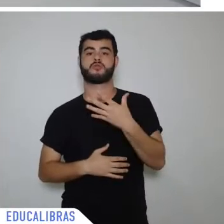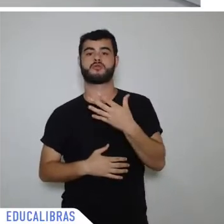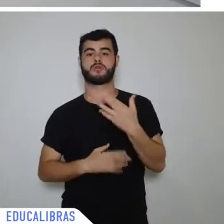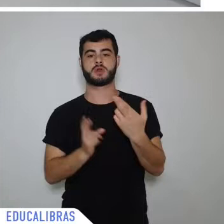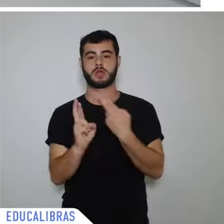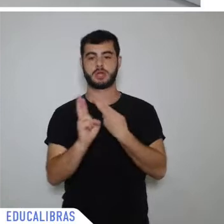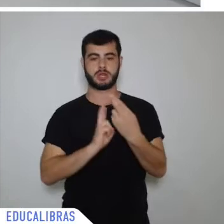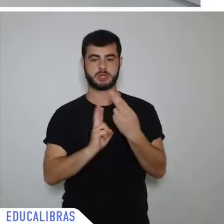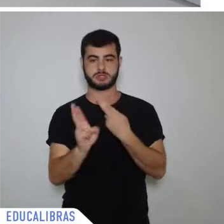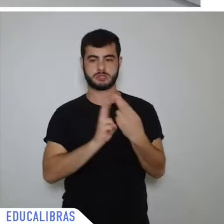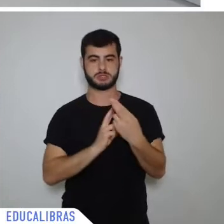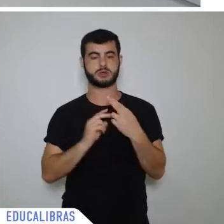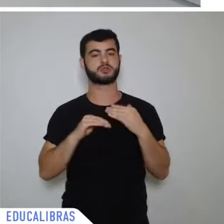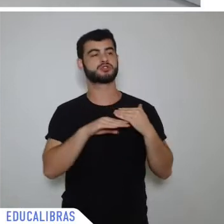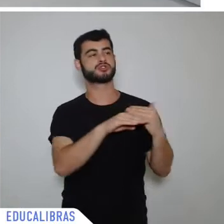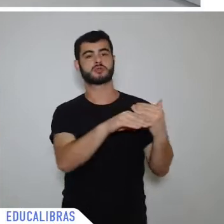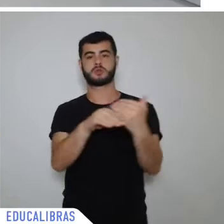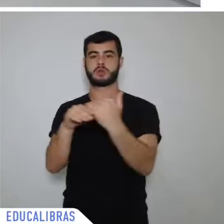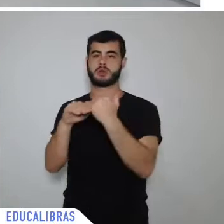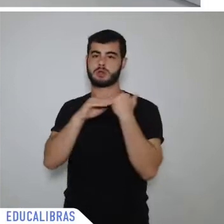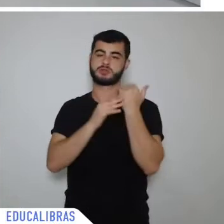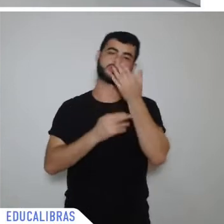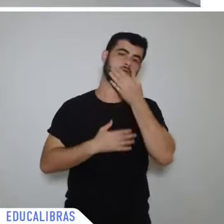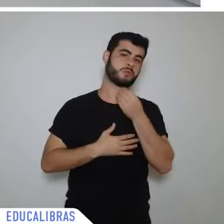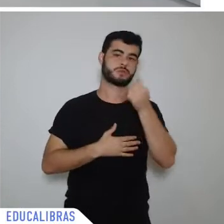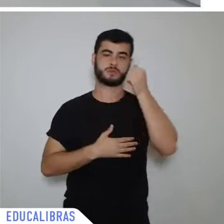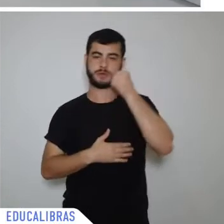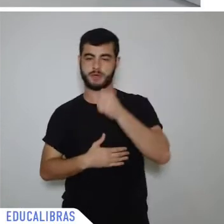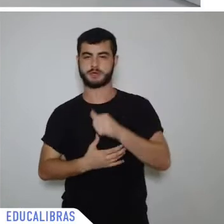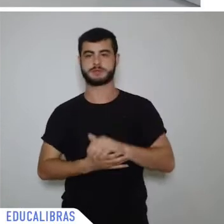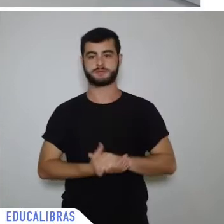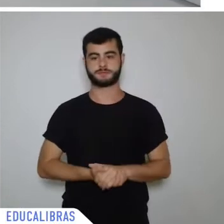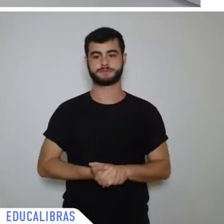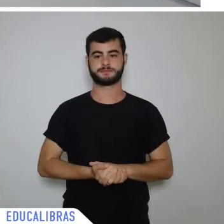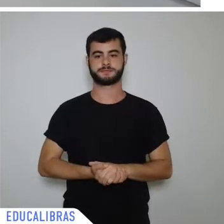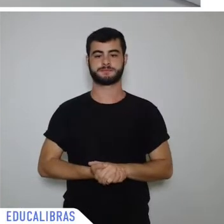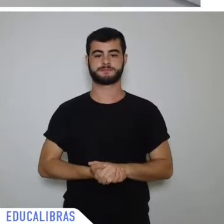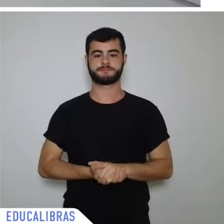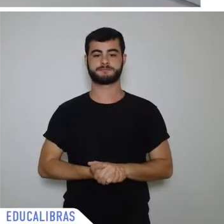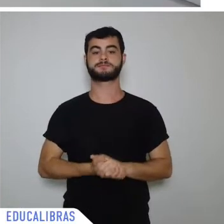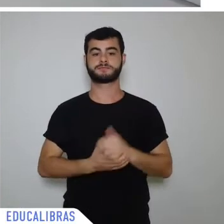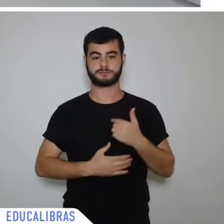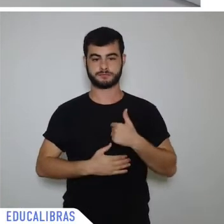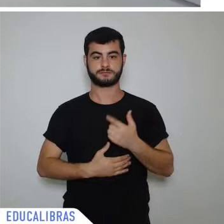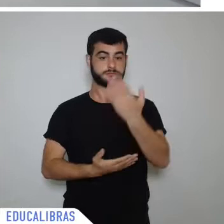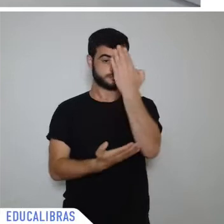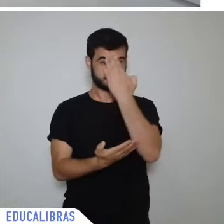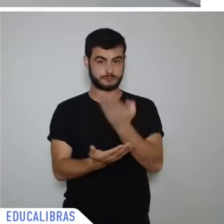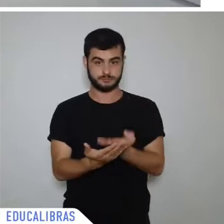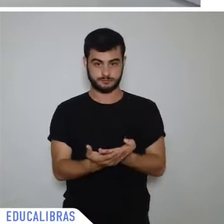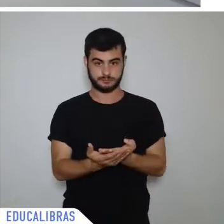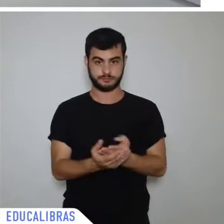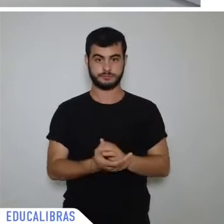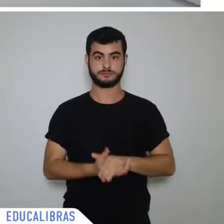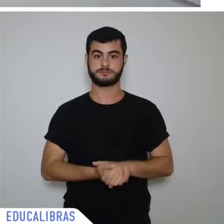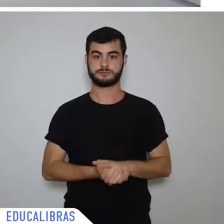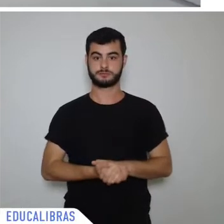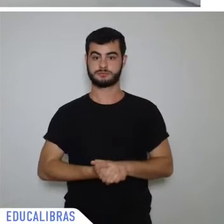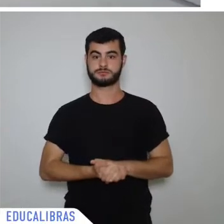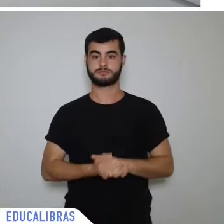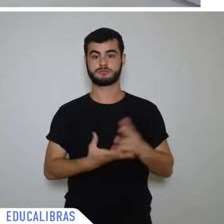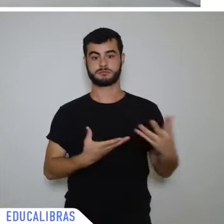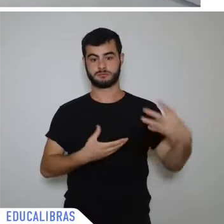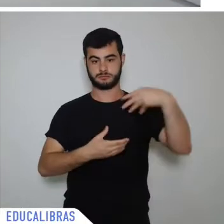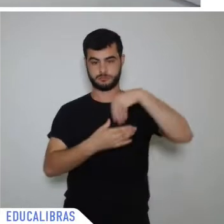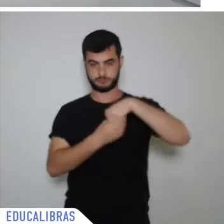chauvinism and work on this, and on the way they face the relationship between men and women. So